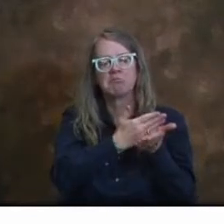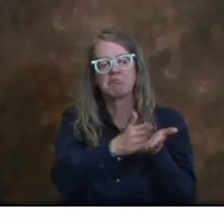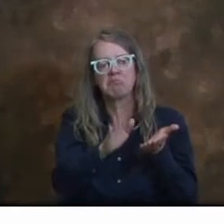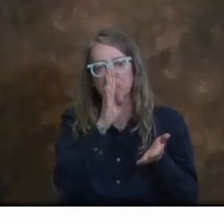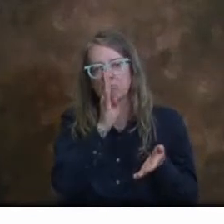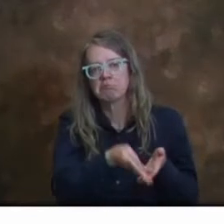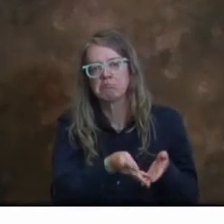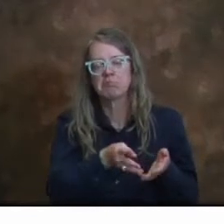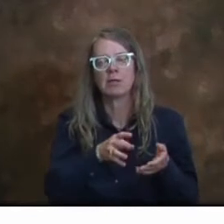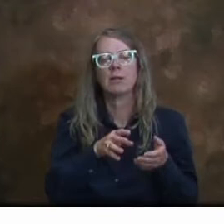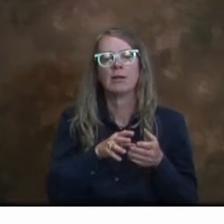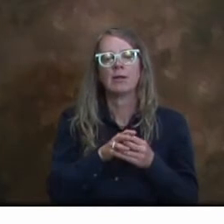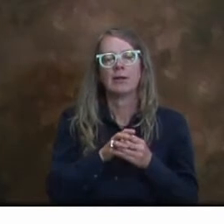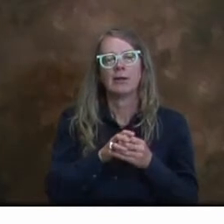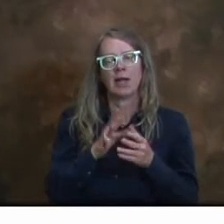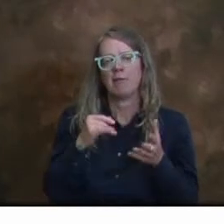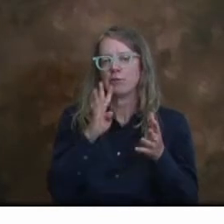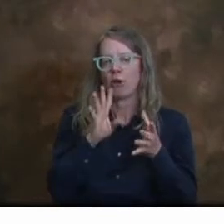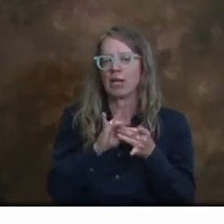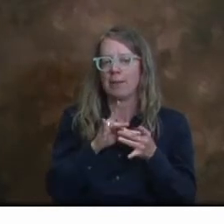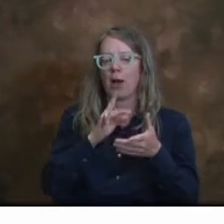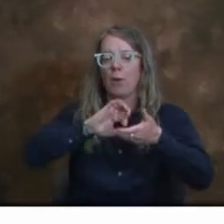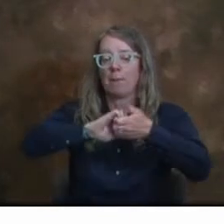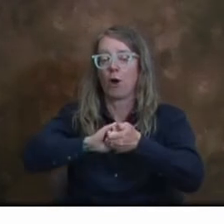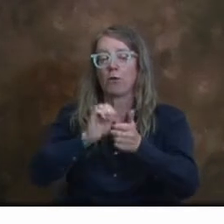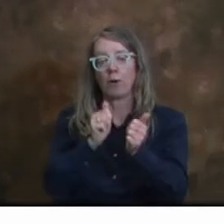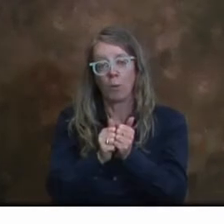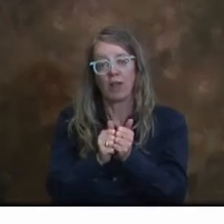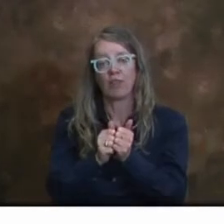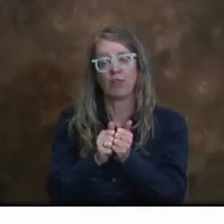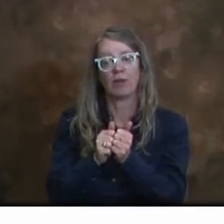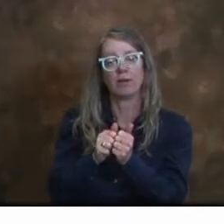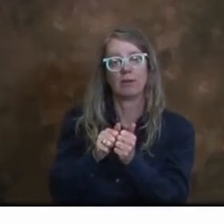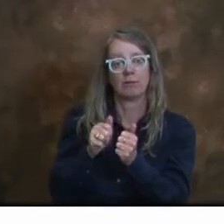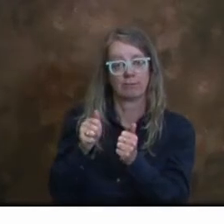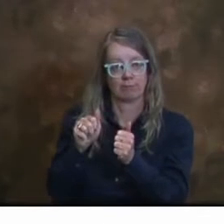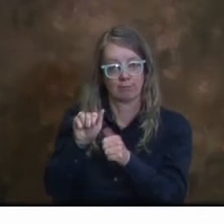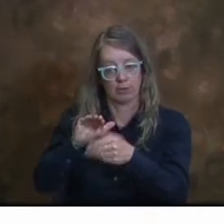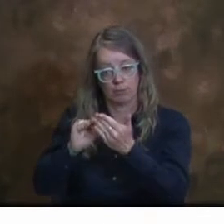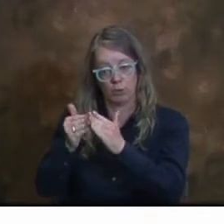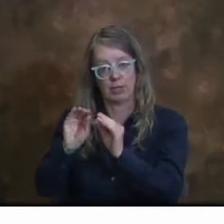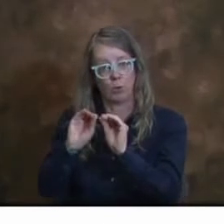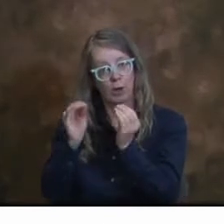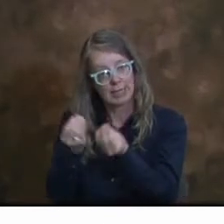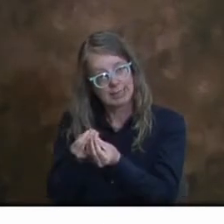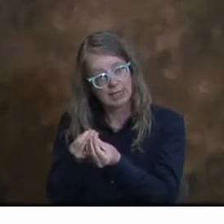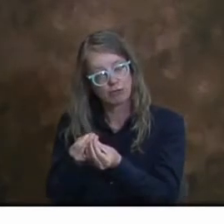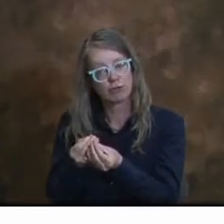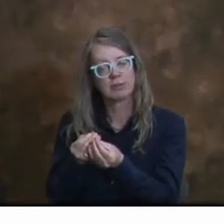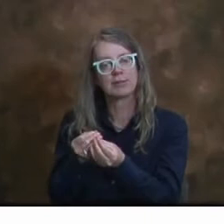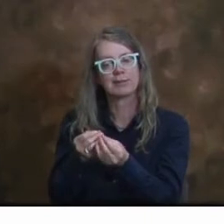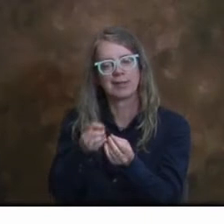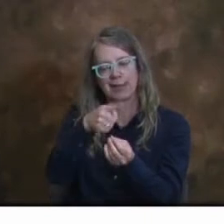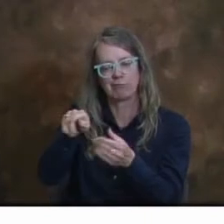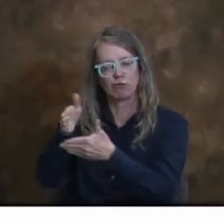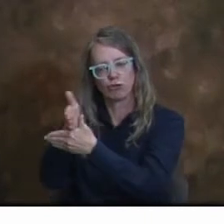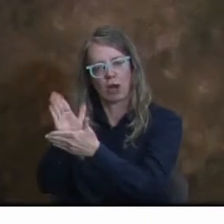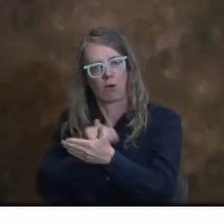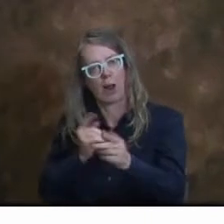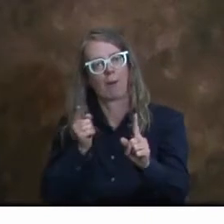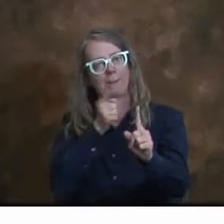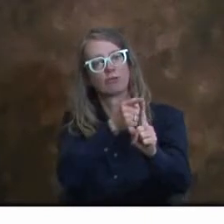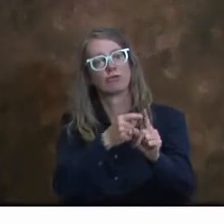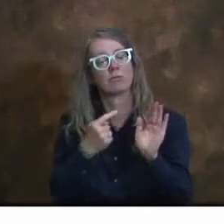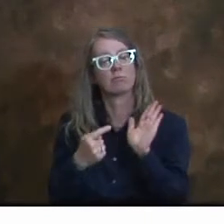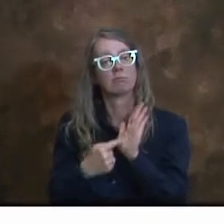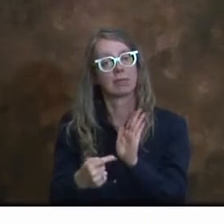talking about for several weeks, partnering with existing and new community organizations with this shared mission. For